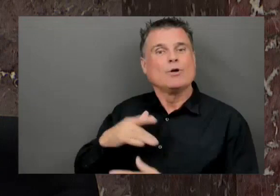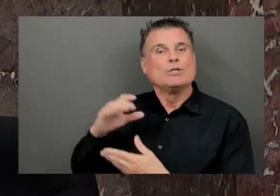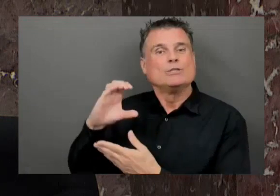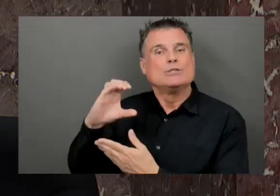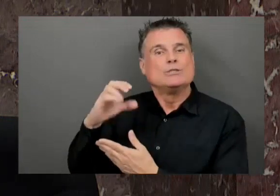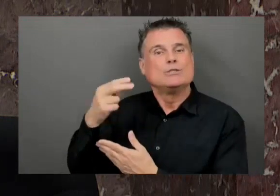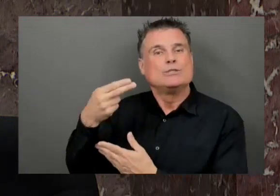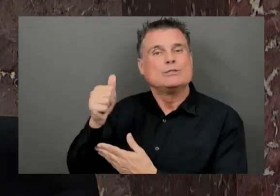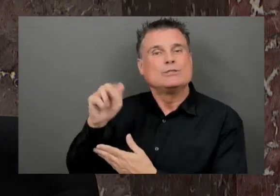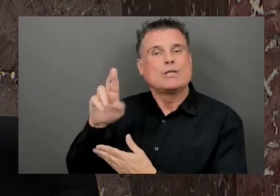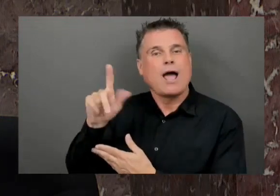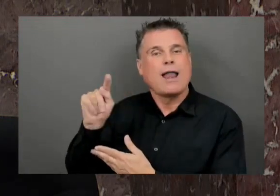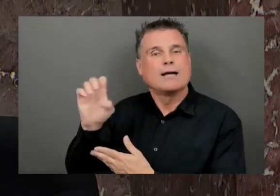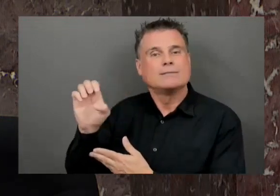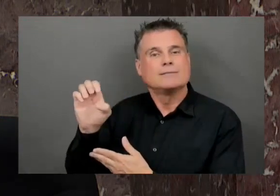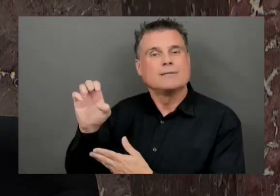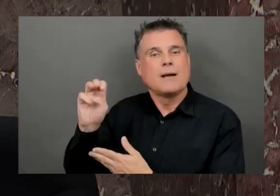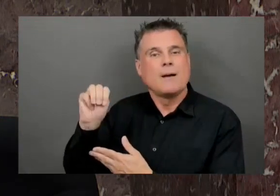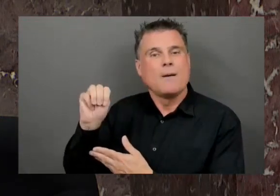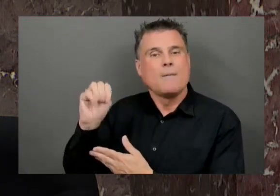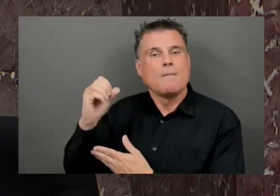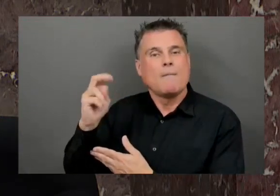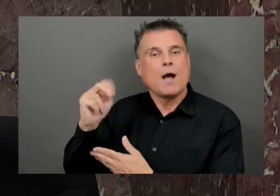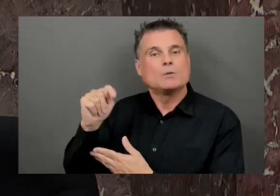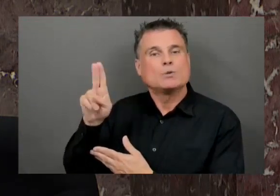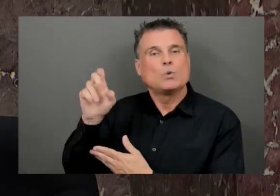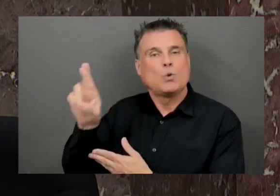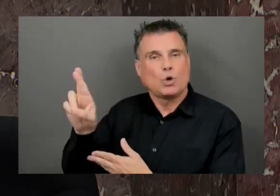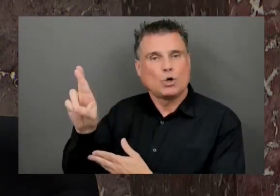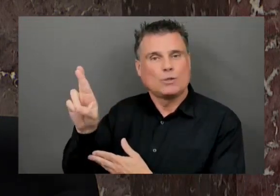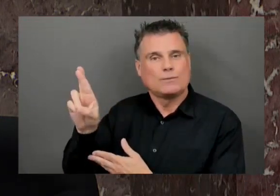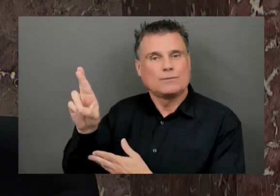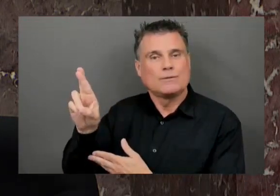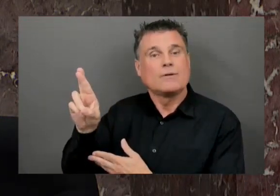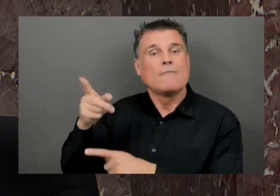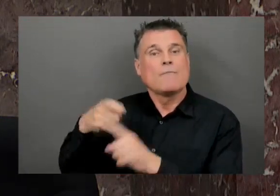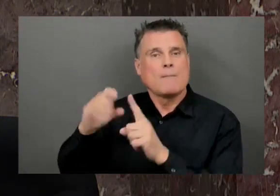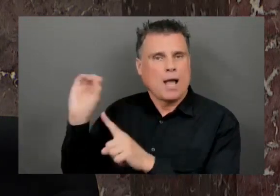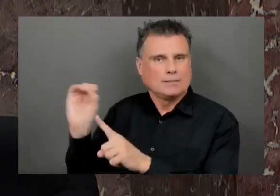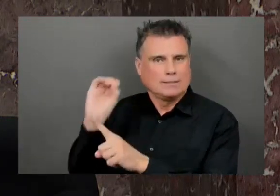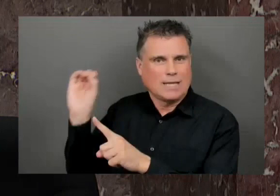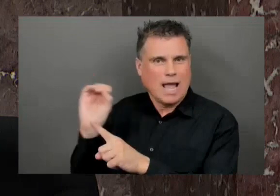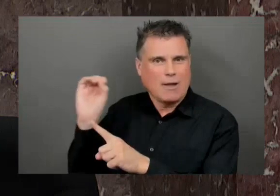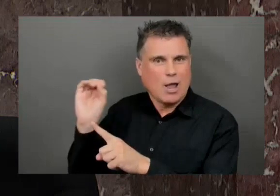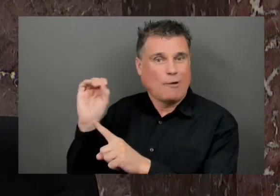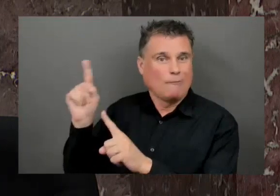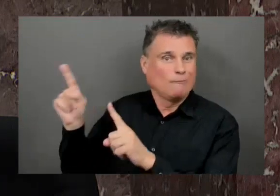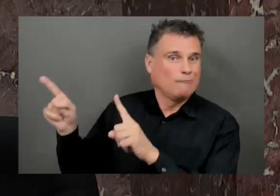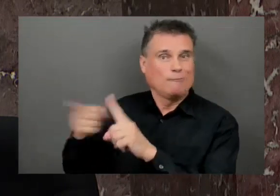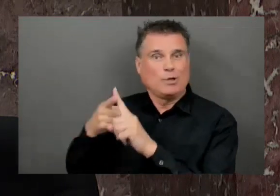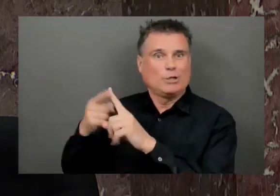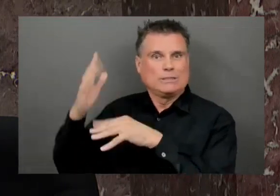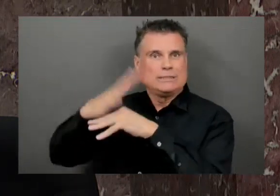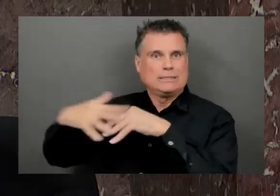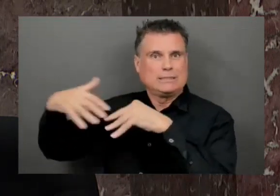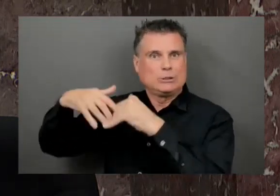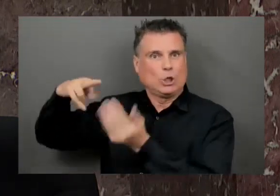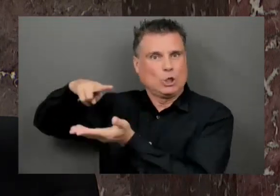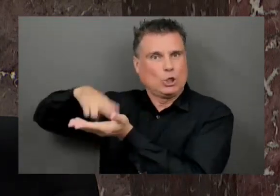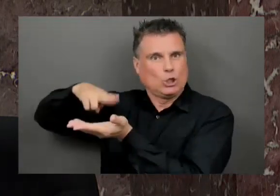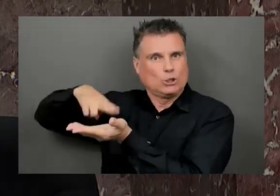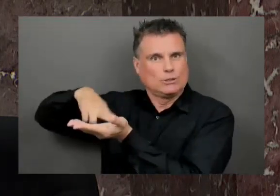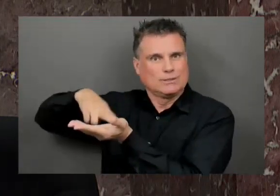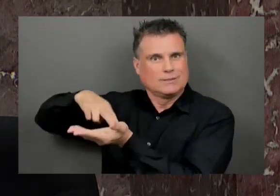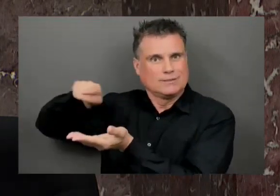tribe in Oswegan, Ontario, and also recognizes Rose Casper, the first Indigenous nurse in Western Canada from